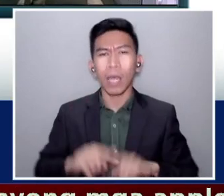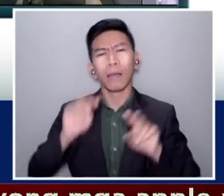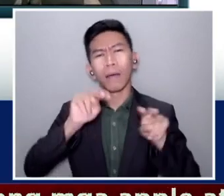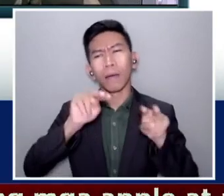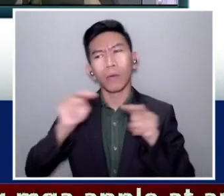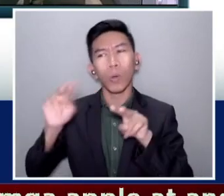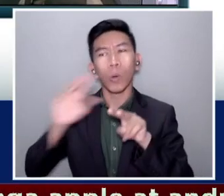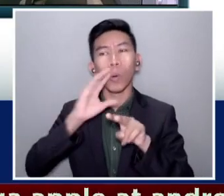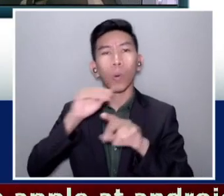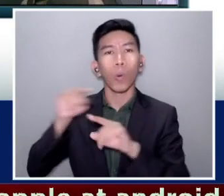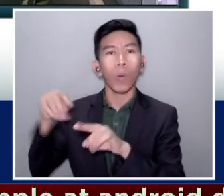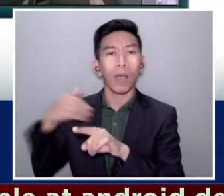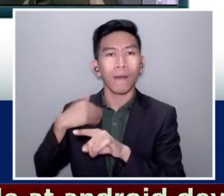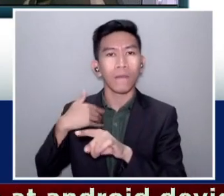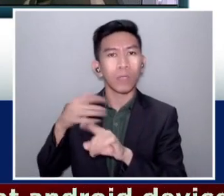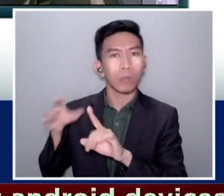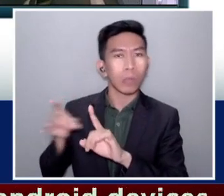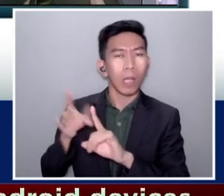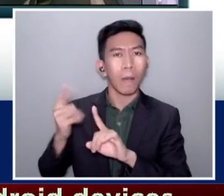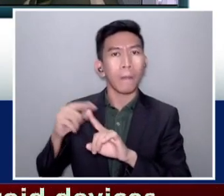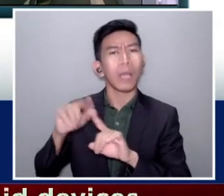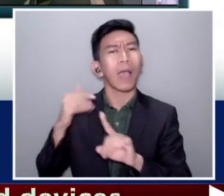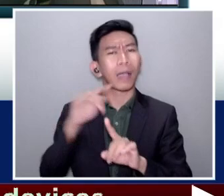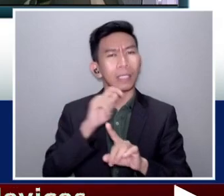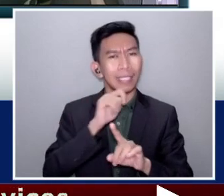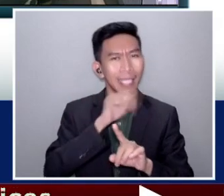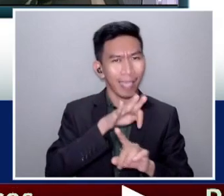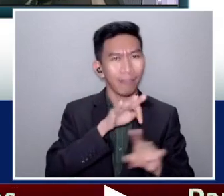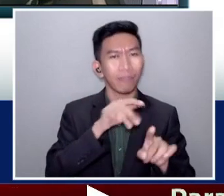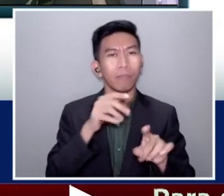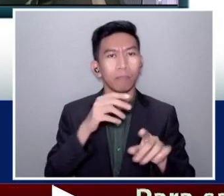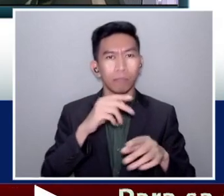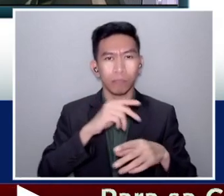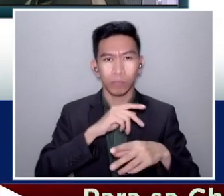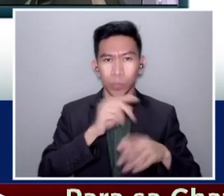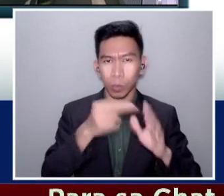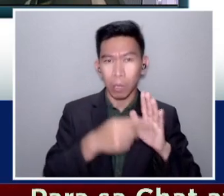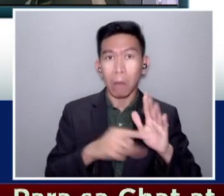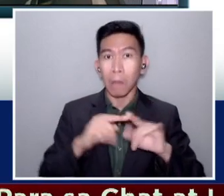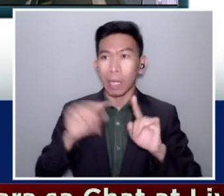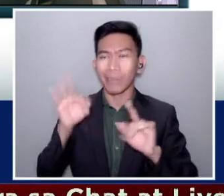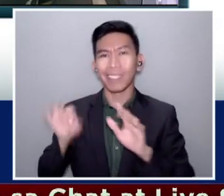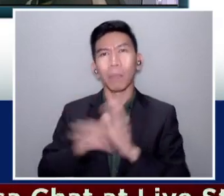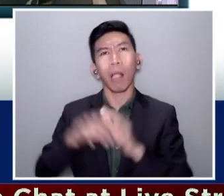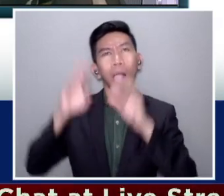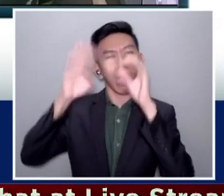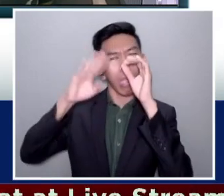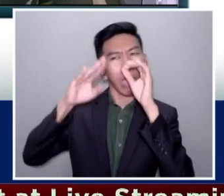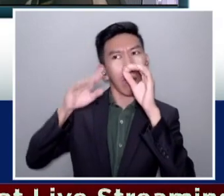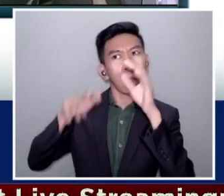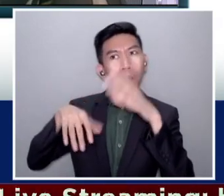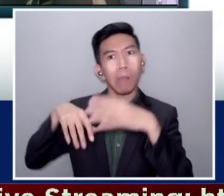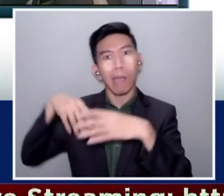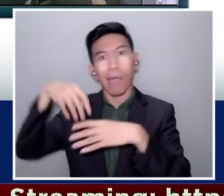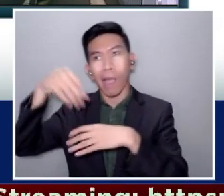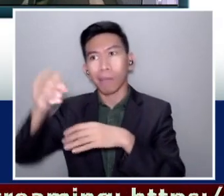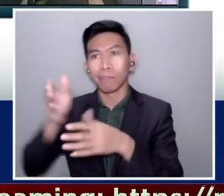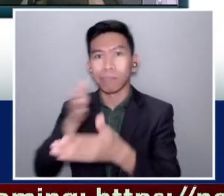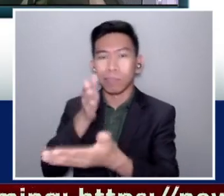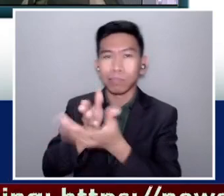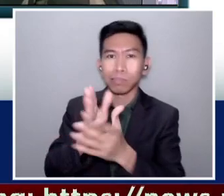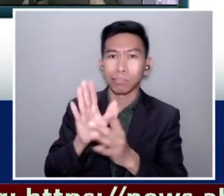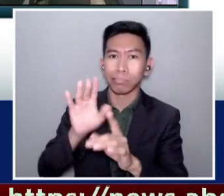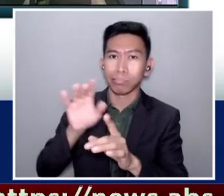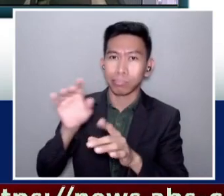IATF protocol. But in the event na biglang nakalabas yung binabantayan yun, ma'am, tapos pumila sa presinto, we have no choice. The electoral members,